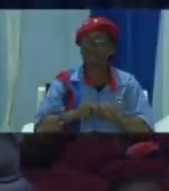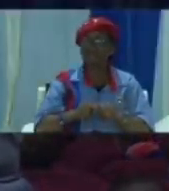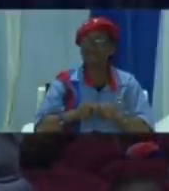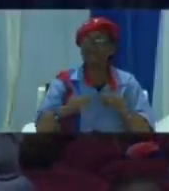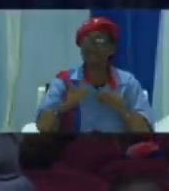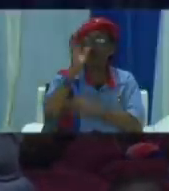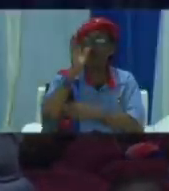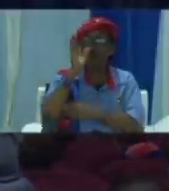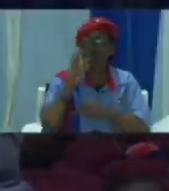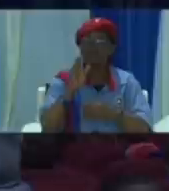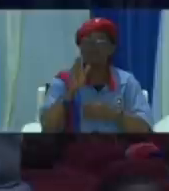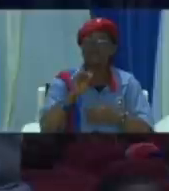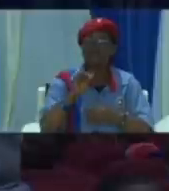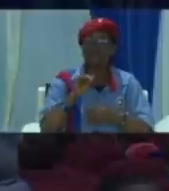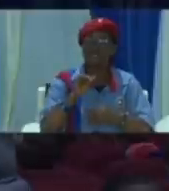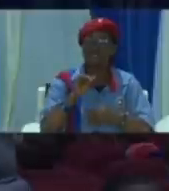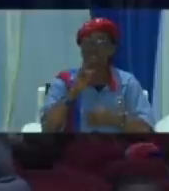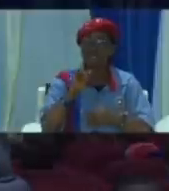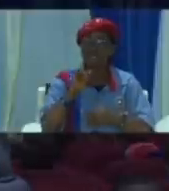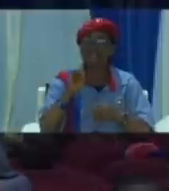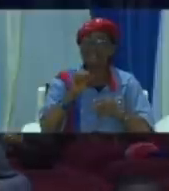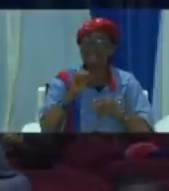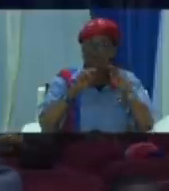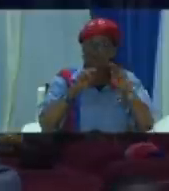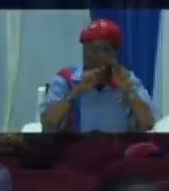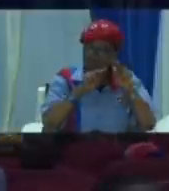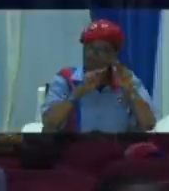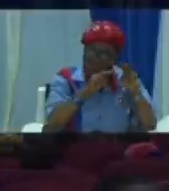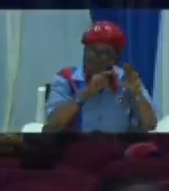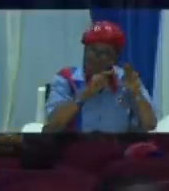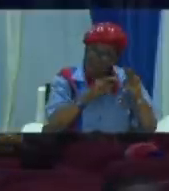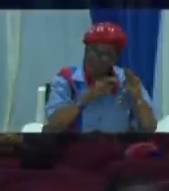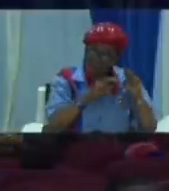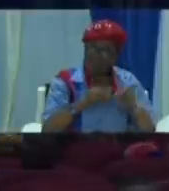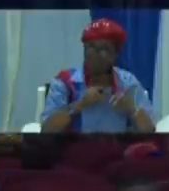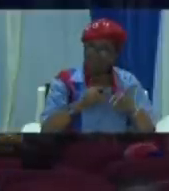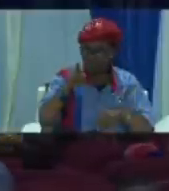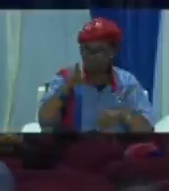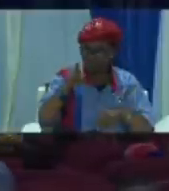God is watching.